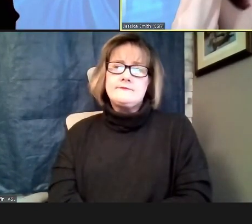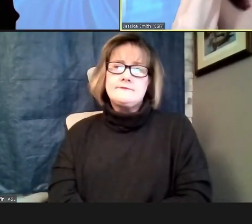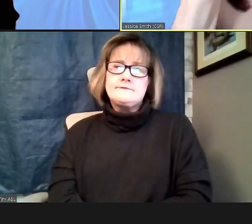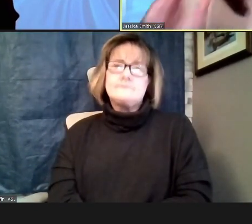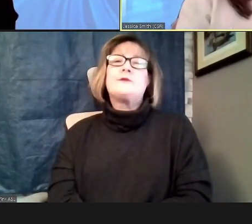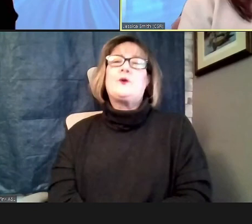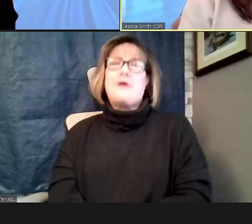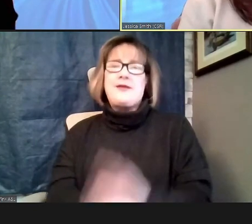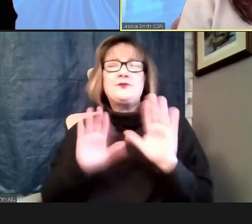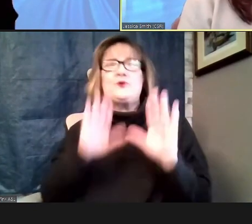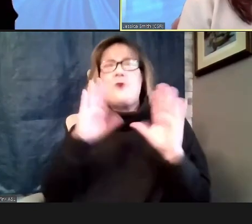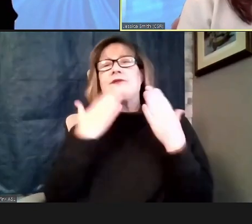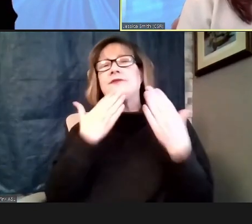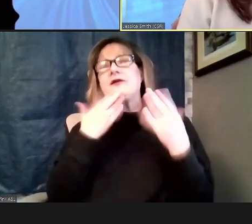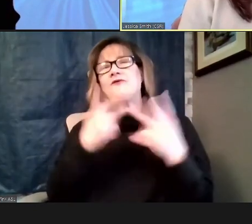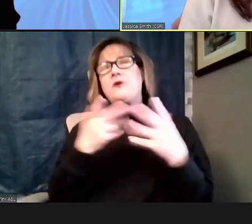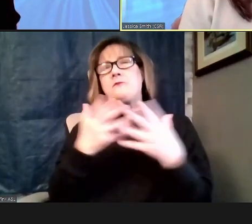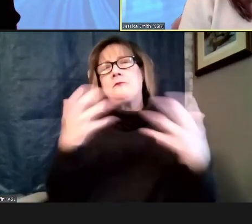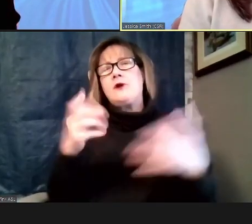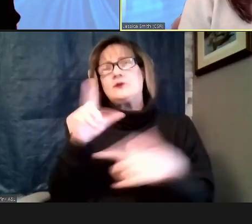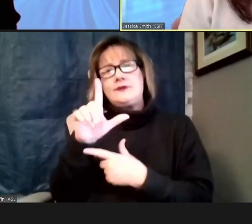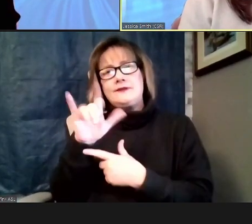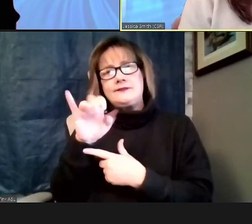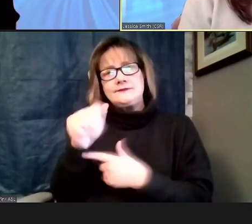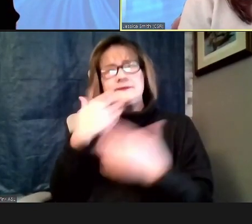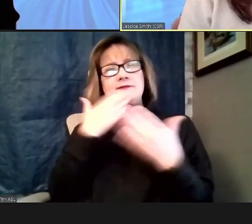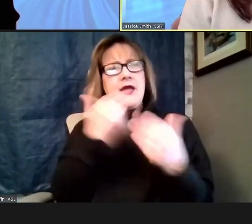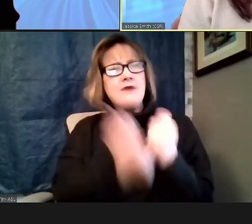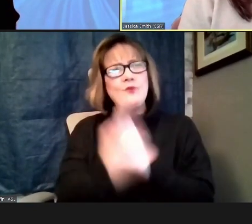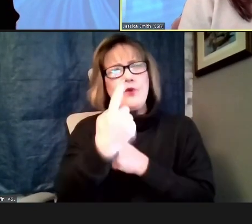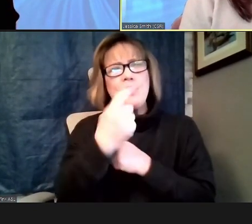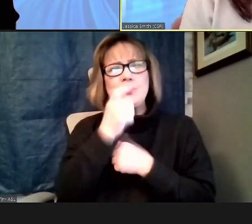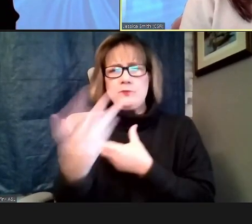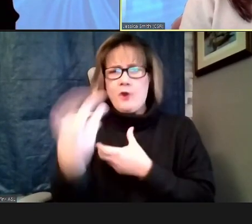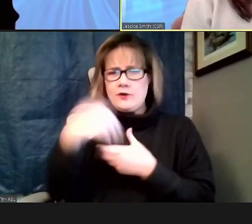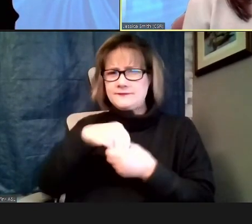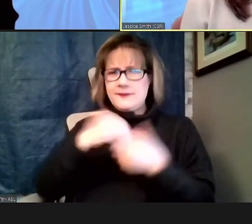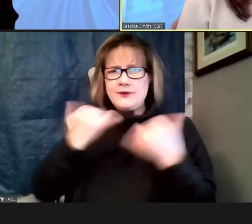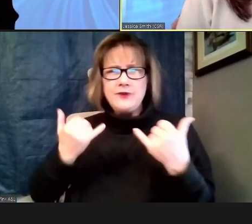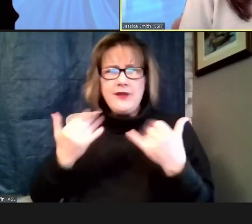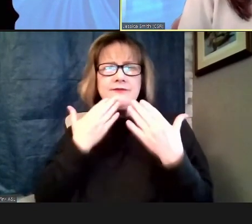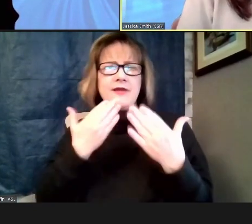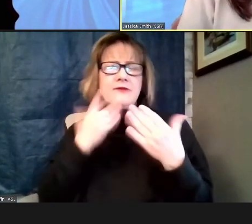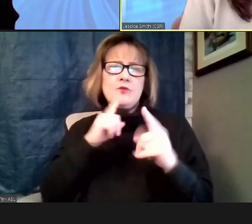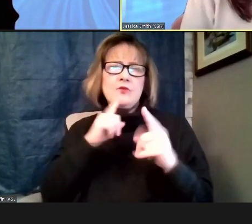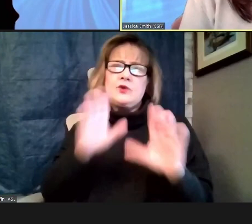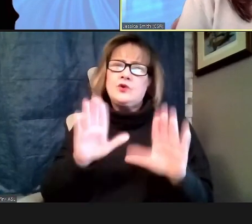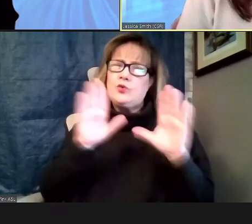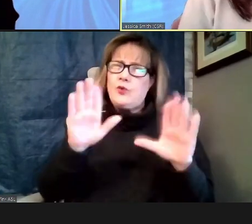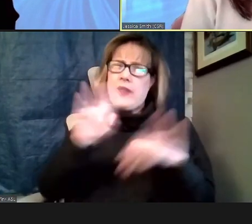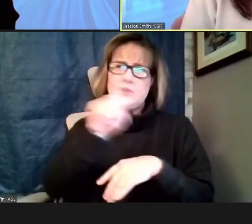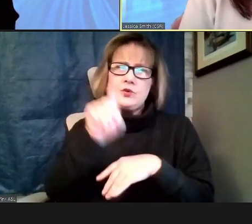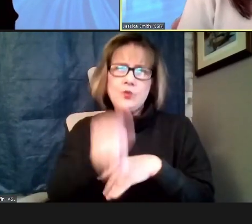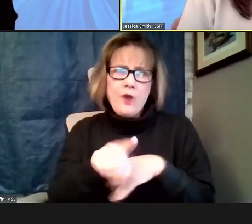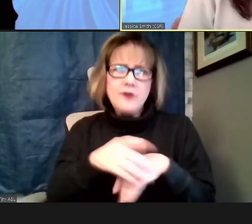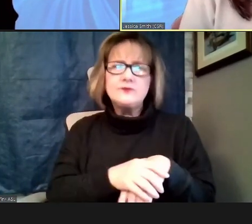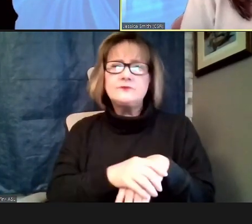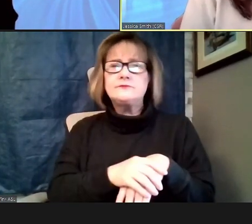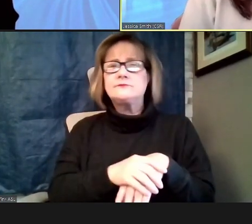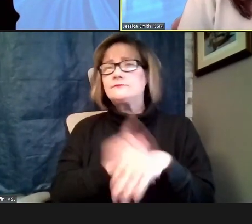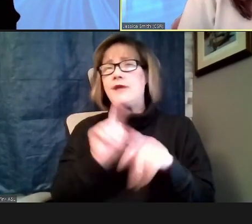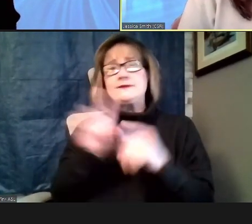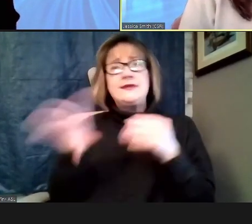Great. Thank you very much, Lisa. And thanks to everyone for participating today and for these really great questions. Just as an